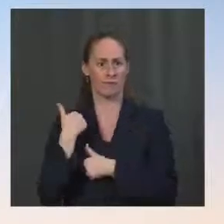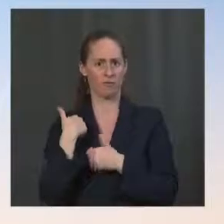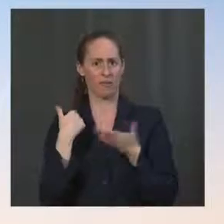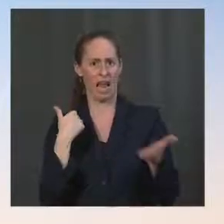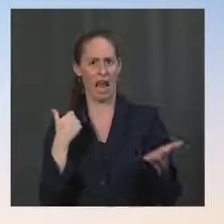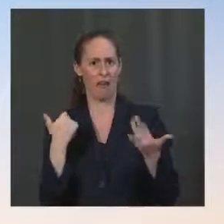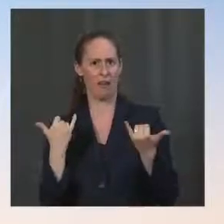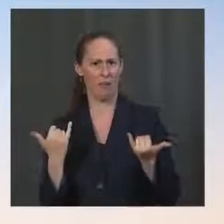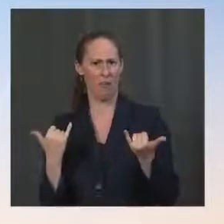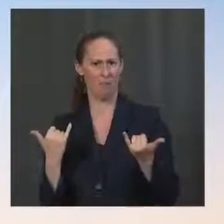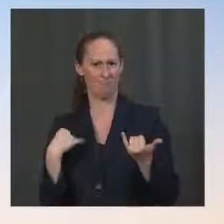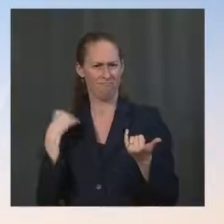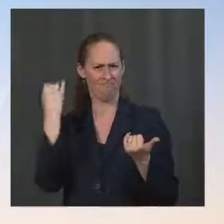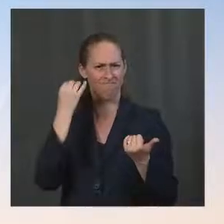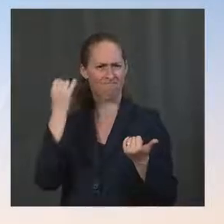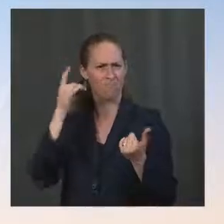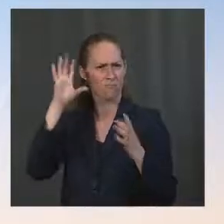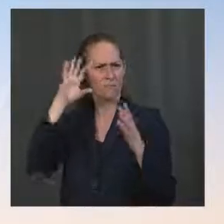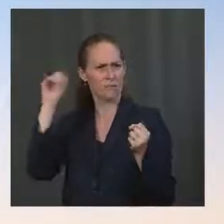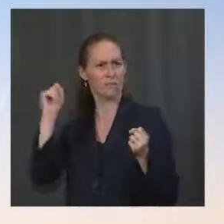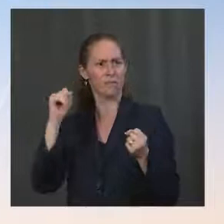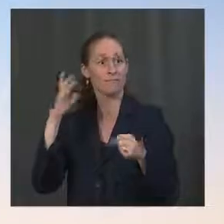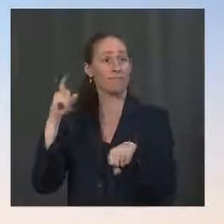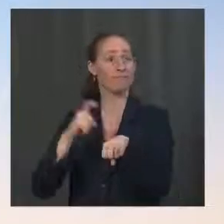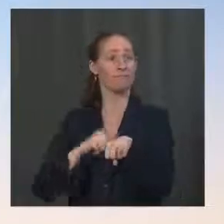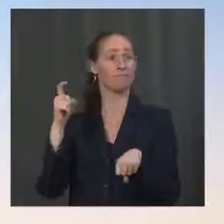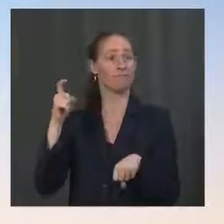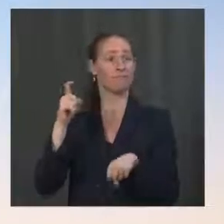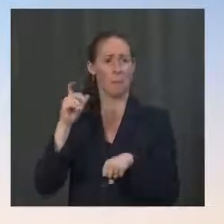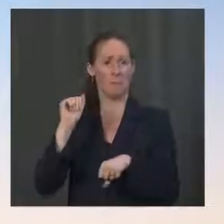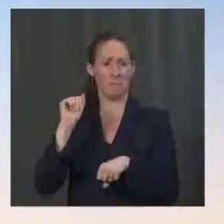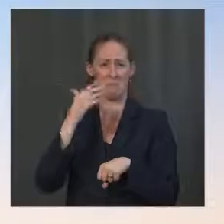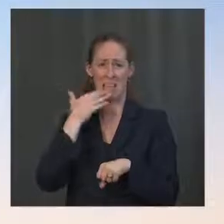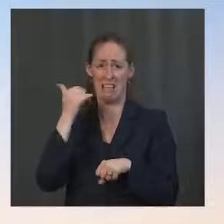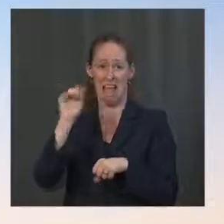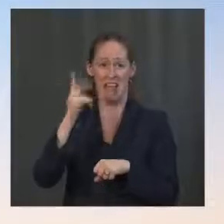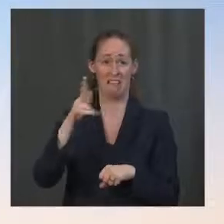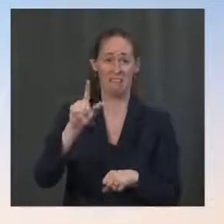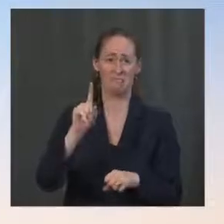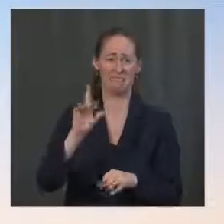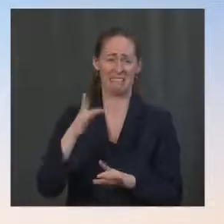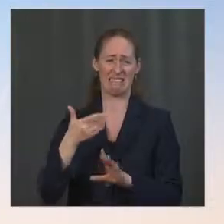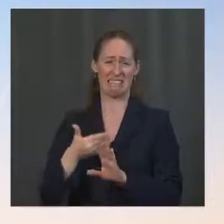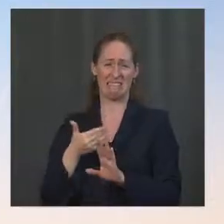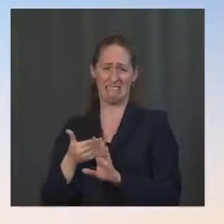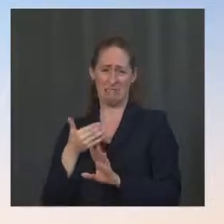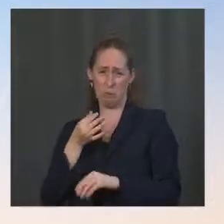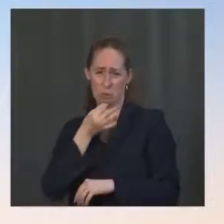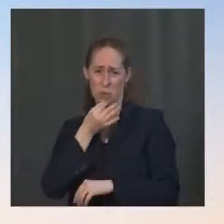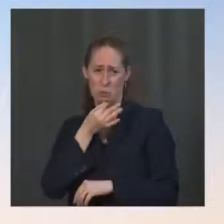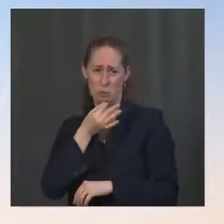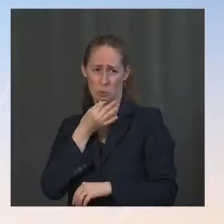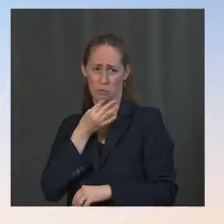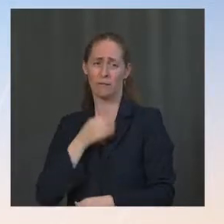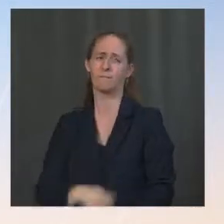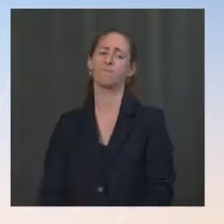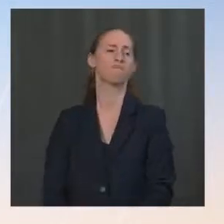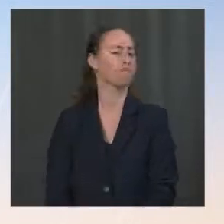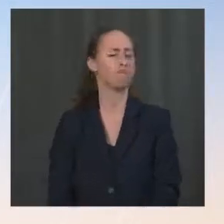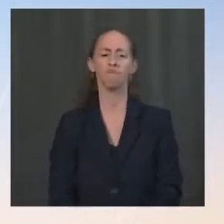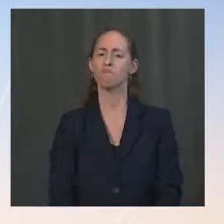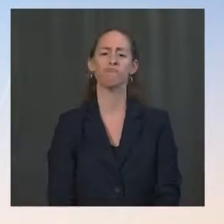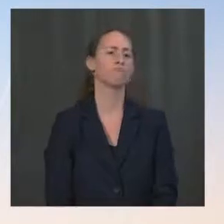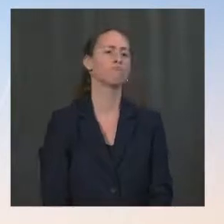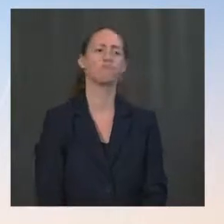president moved up the August 31st withdrawal, even unofficially? No, and the Department of Defense gave an operational